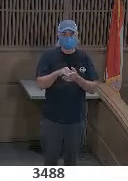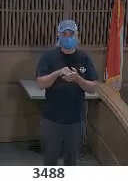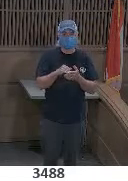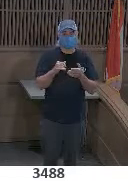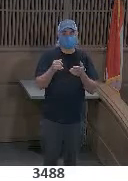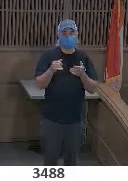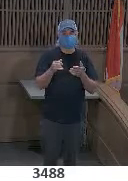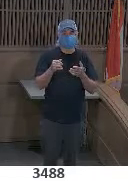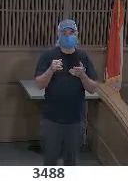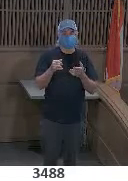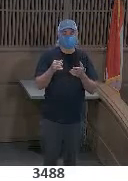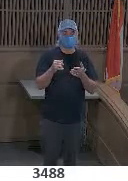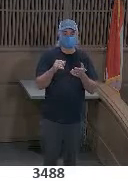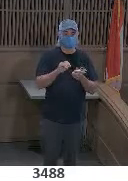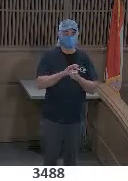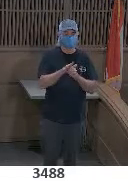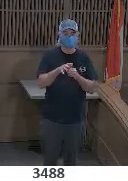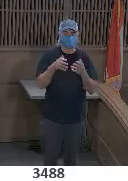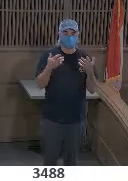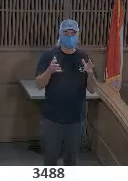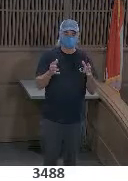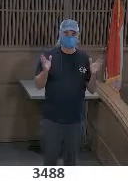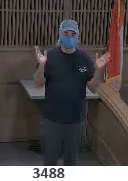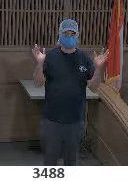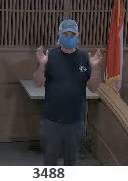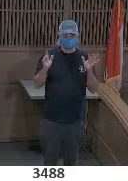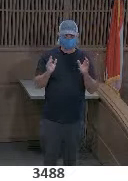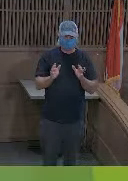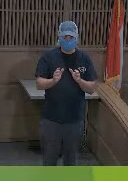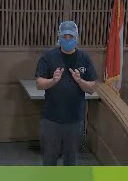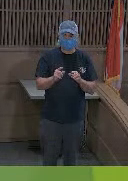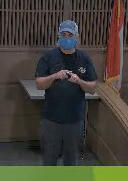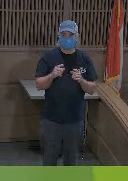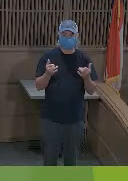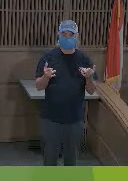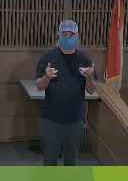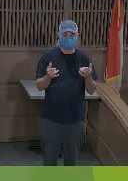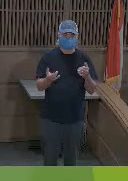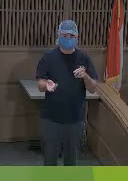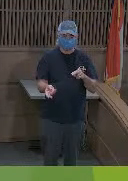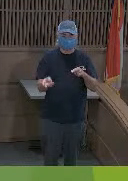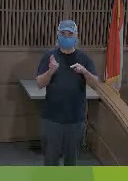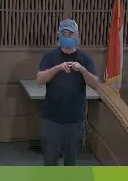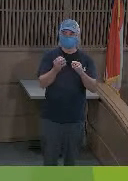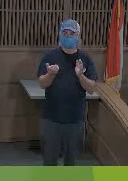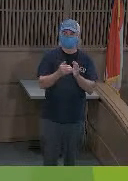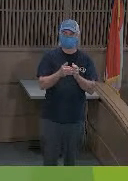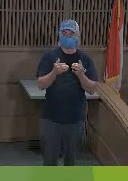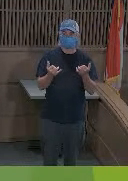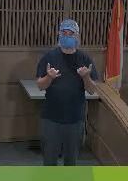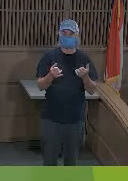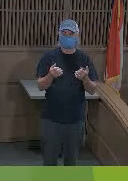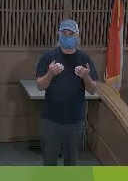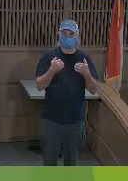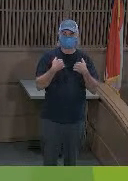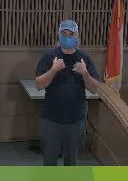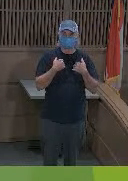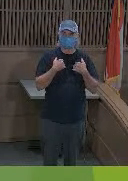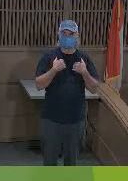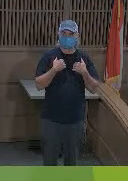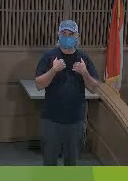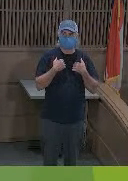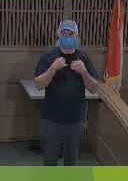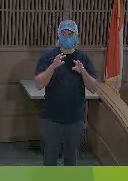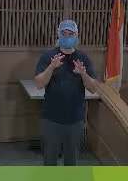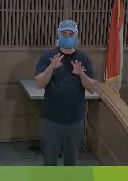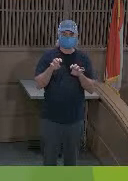was pretty much in the rearview mirror. That is not the case. Next here, we have the